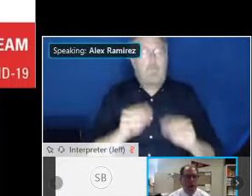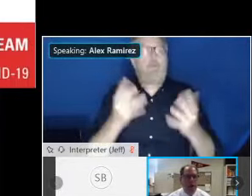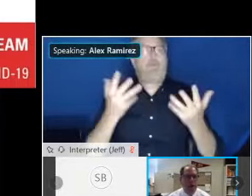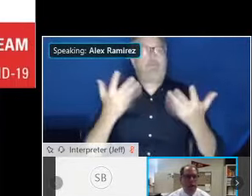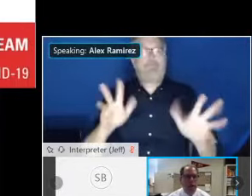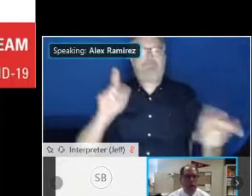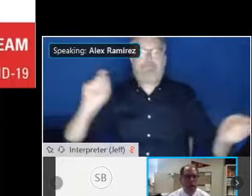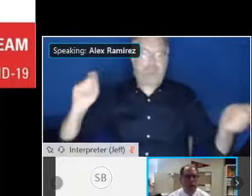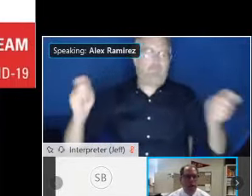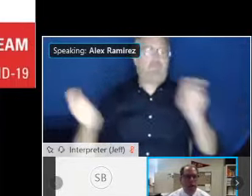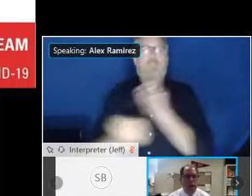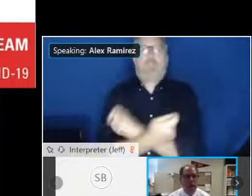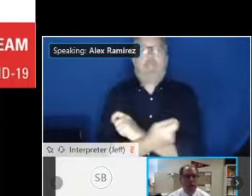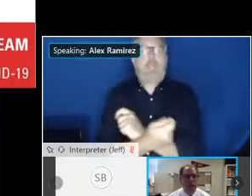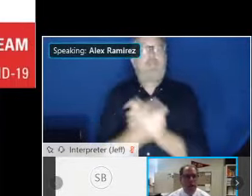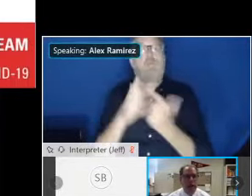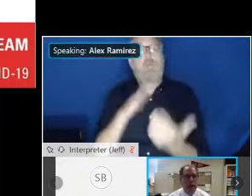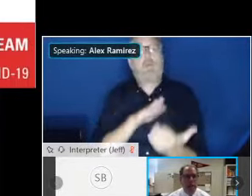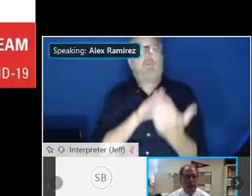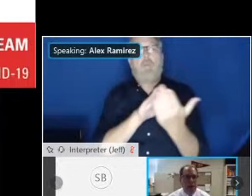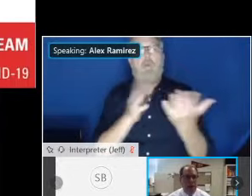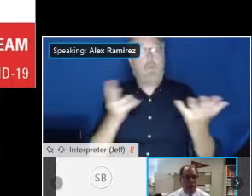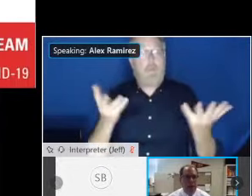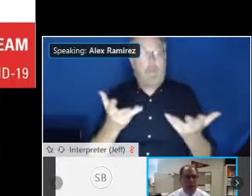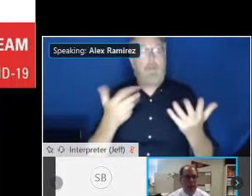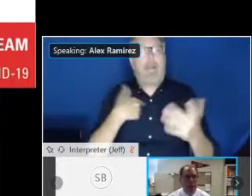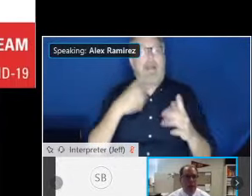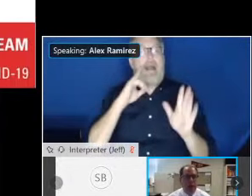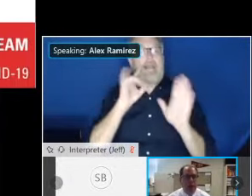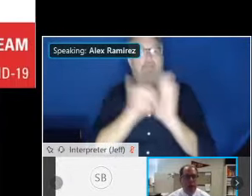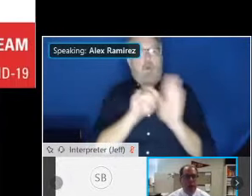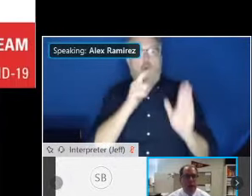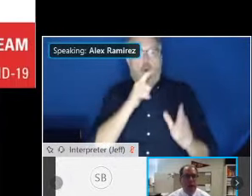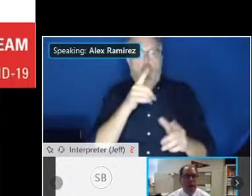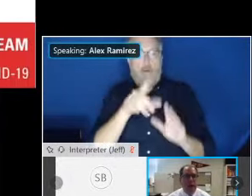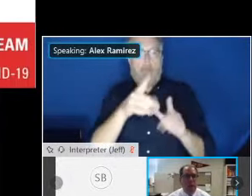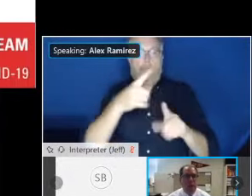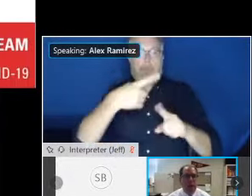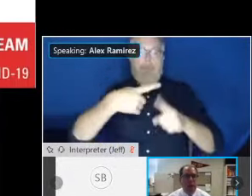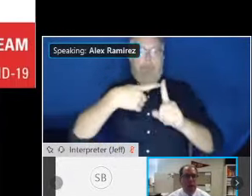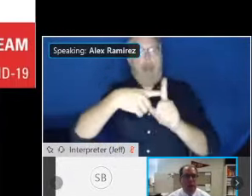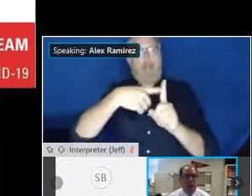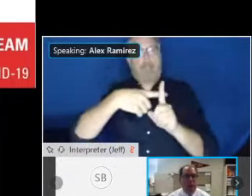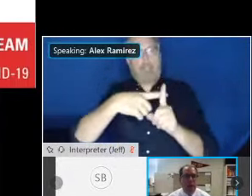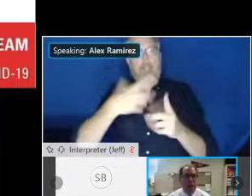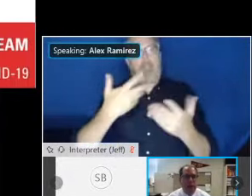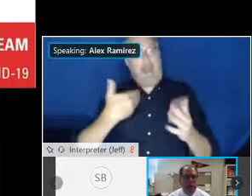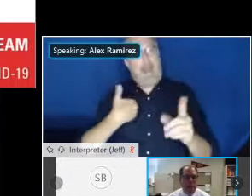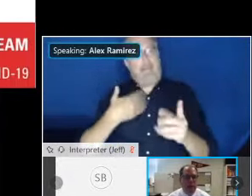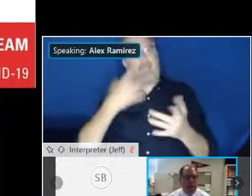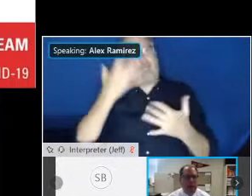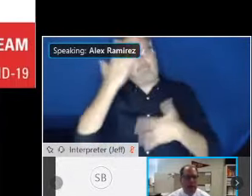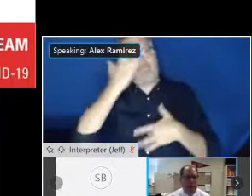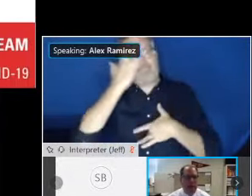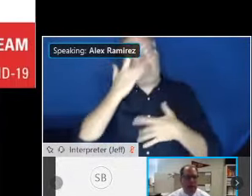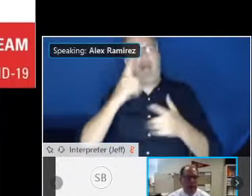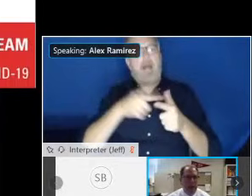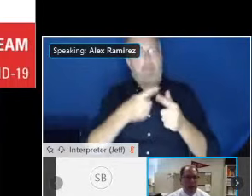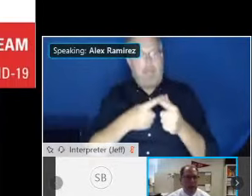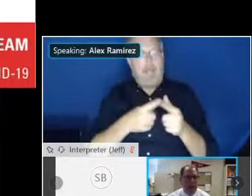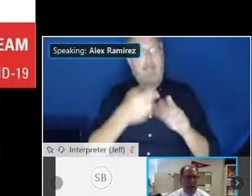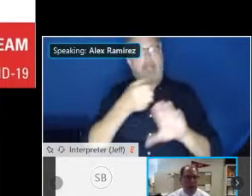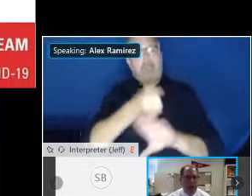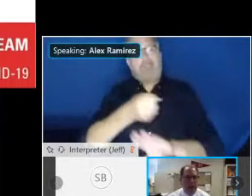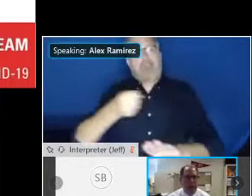And our approach was then focused on identifying positives so that we can go ahead and quarantine or isolate